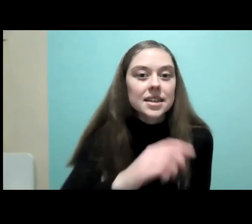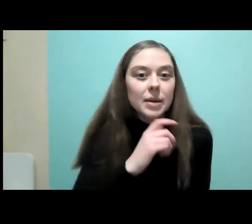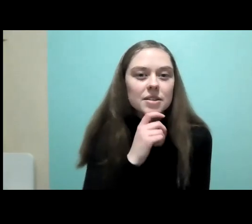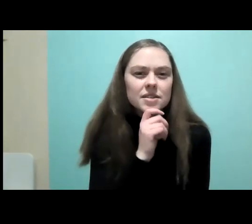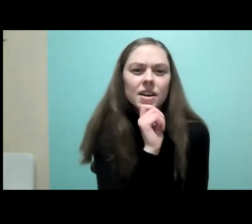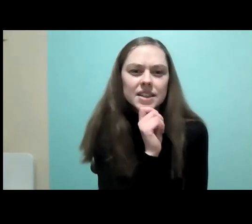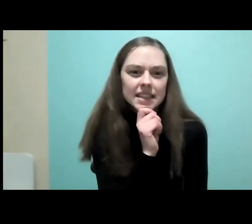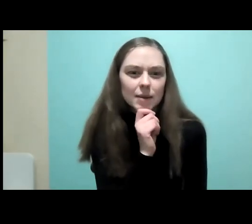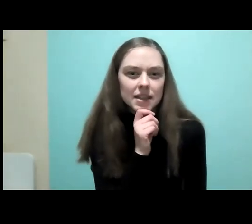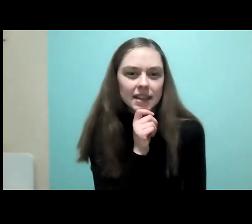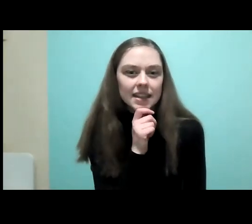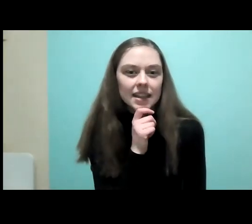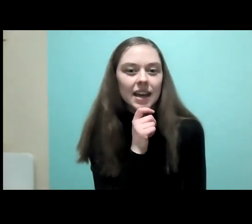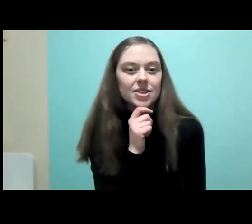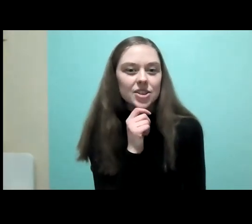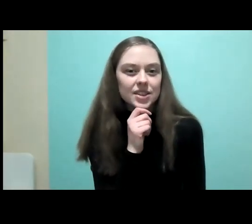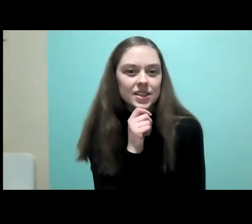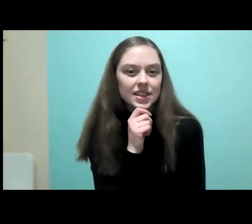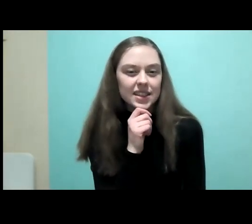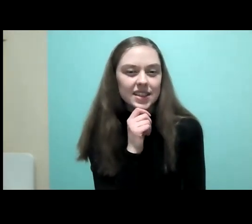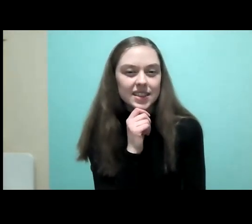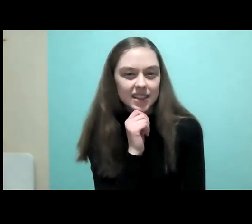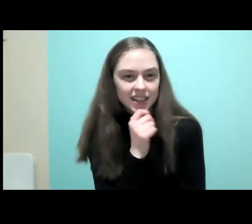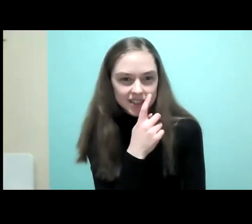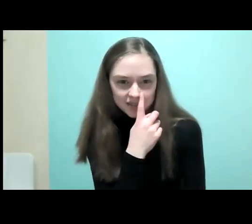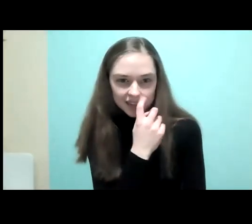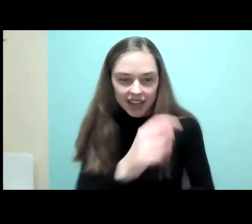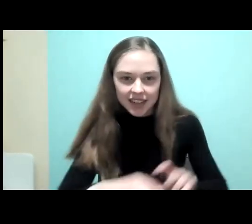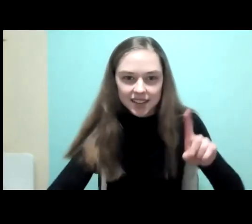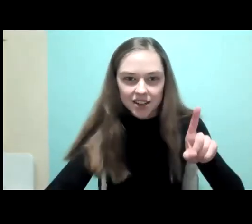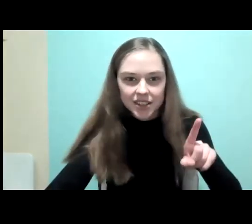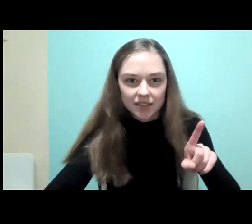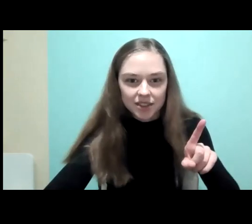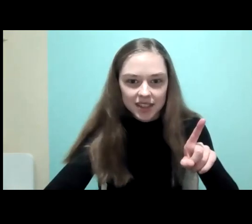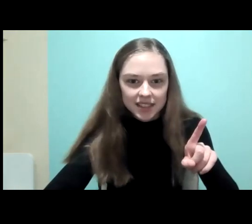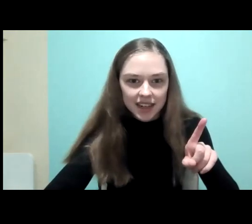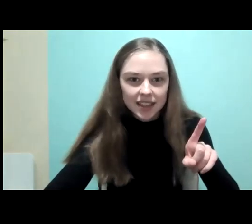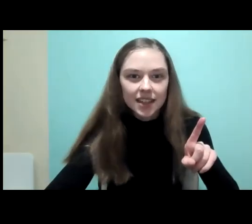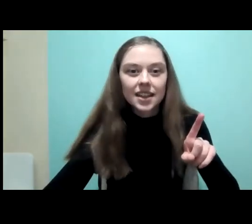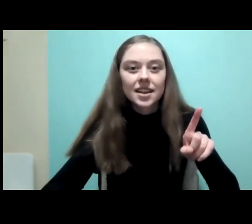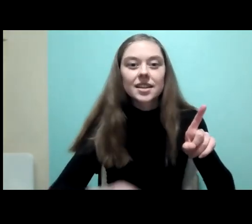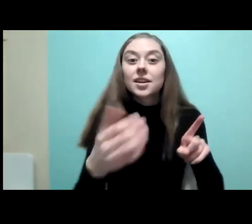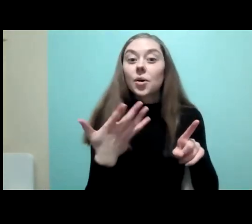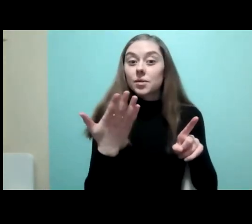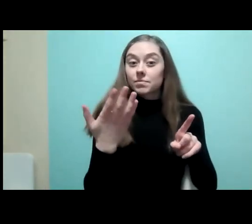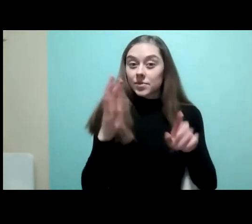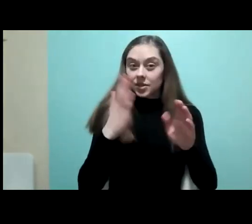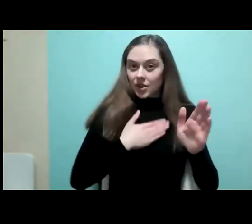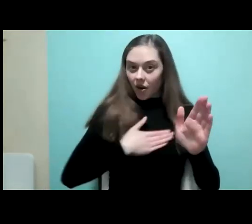I did about 30 laps, I think. And it was just near to 5k. Sorry, she's after freezing there.